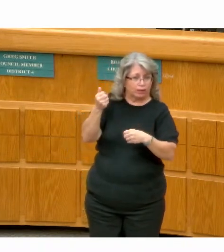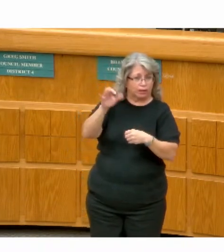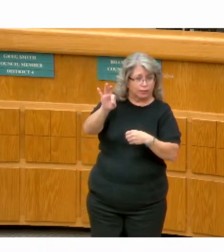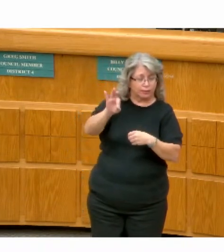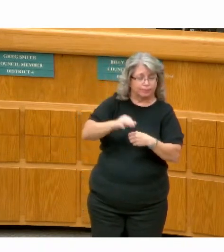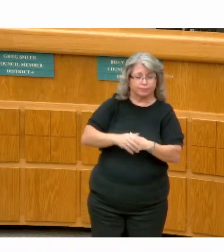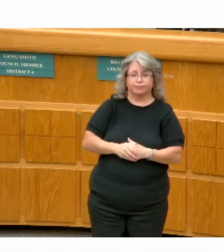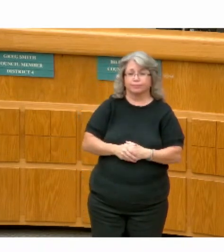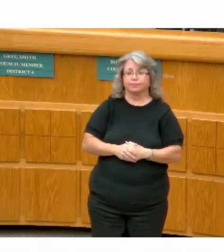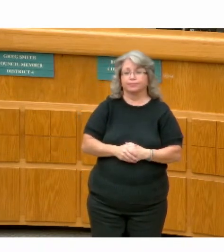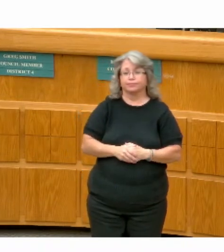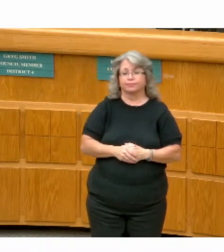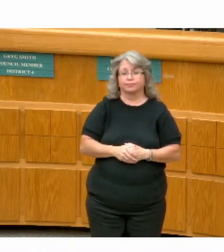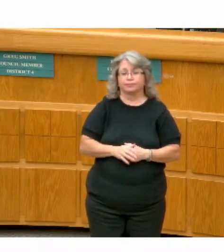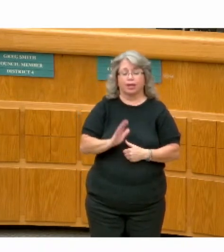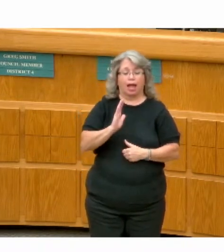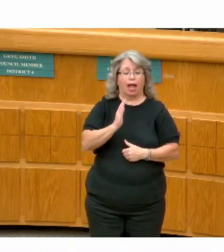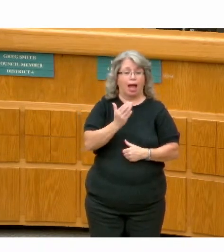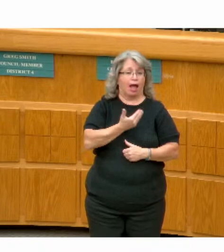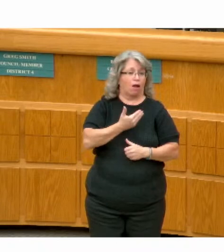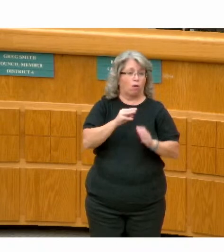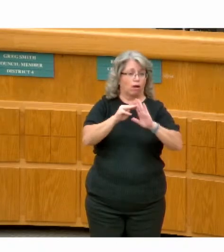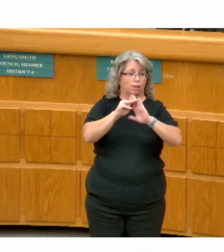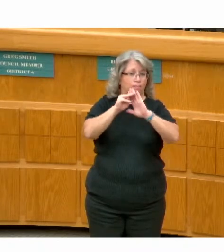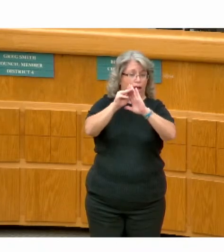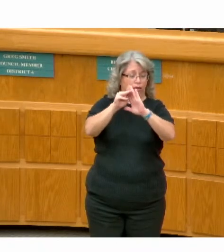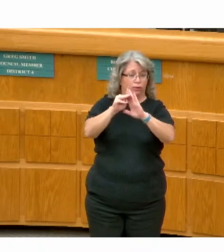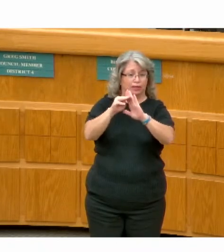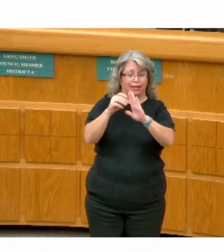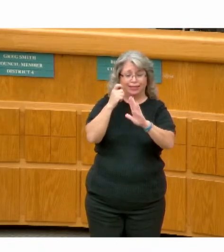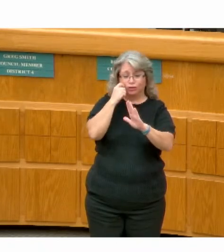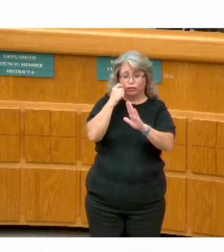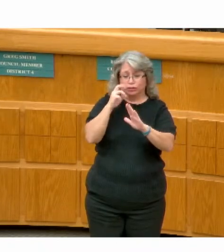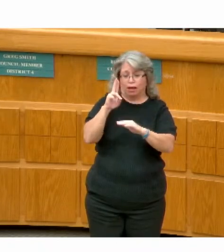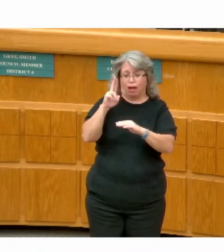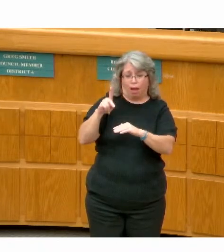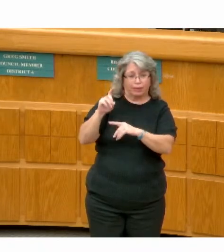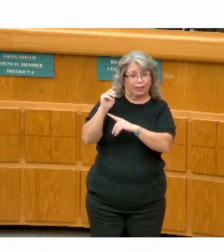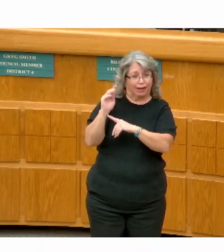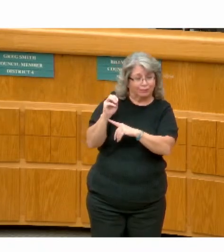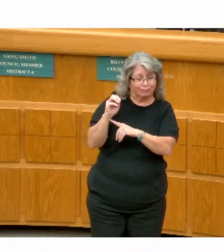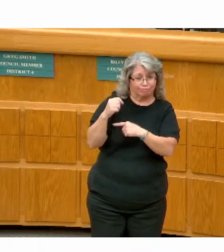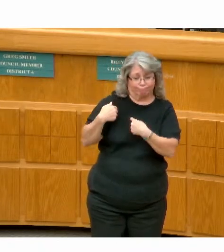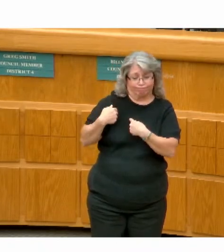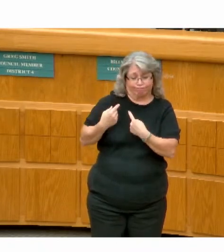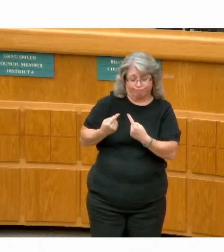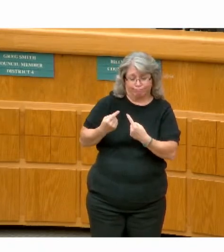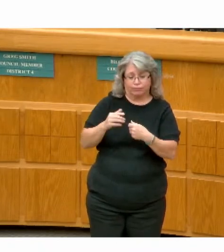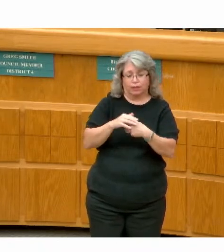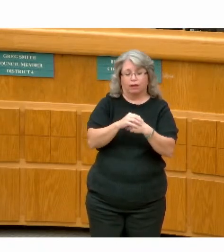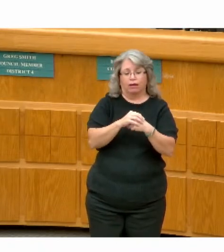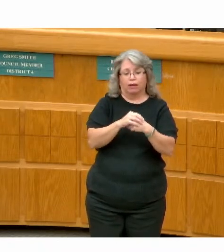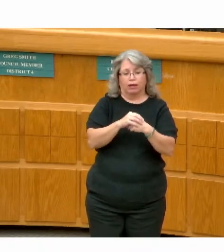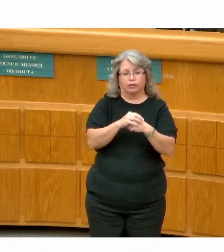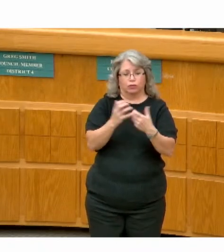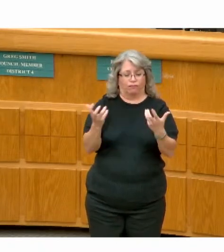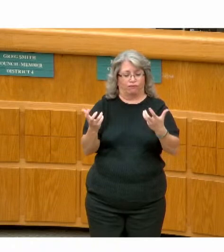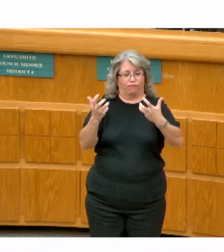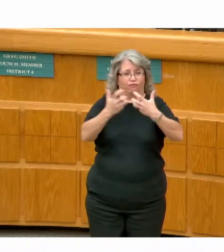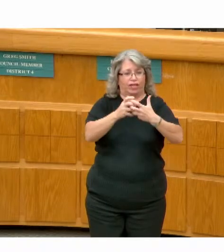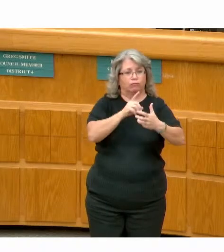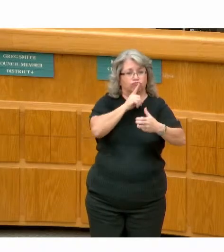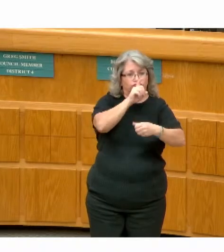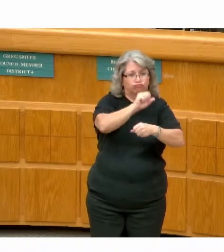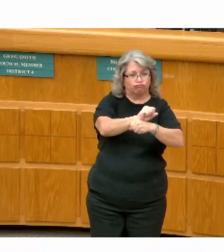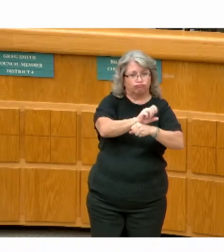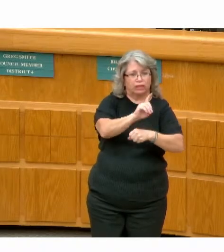model projections, we updated the model this past week to better fit the data, and you can see the